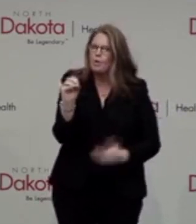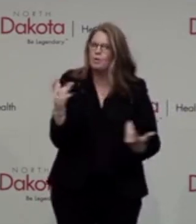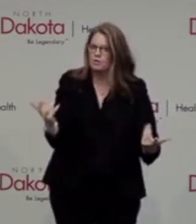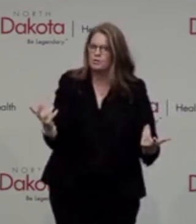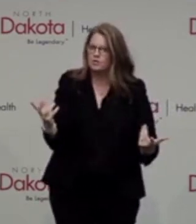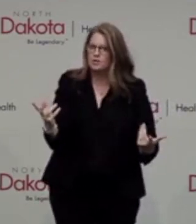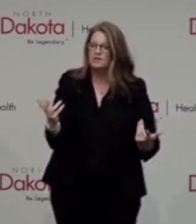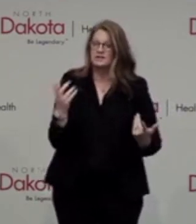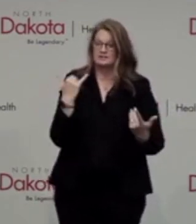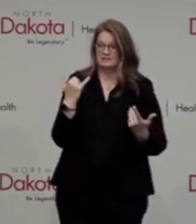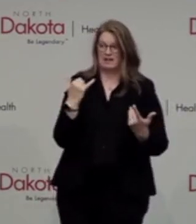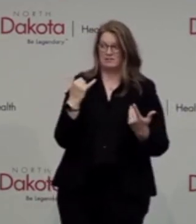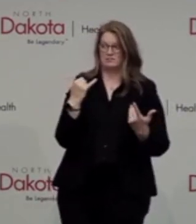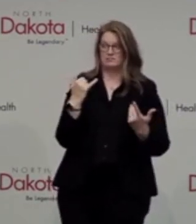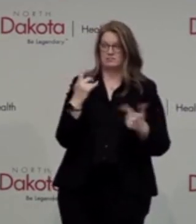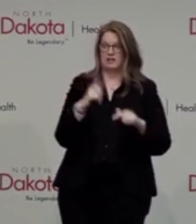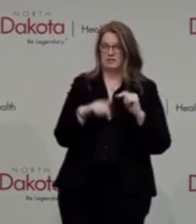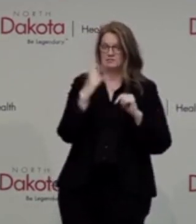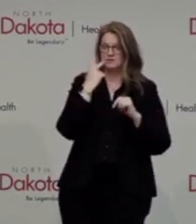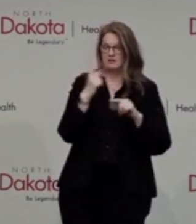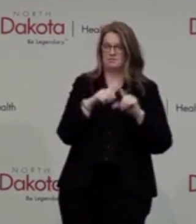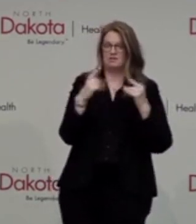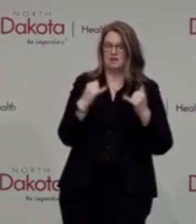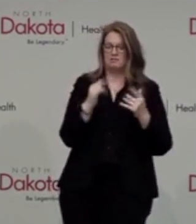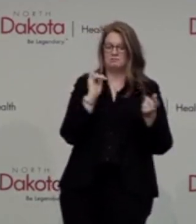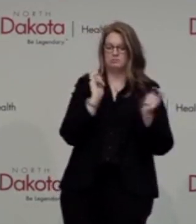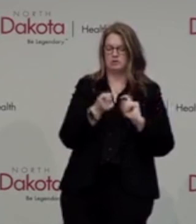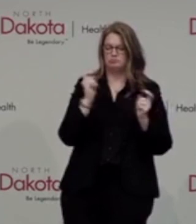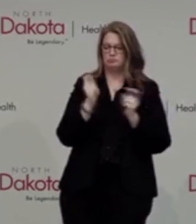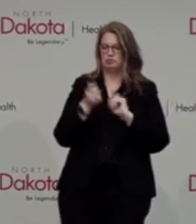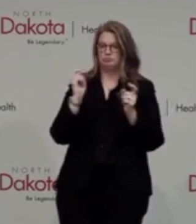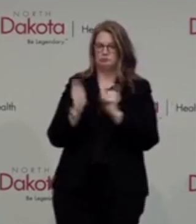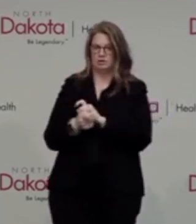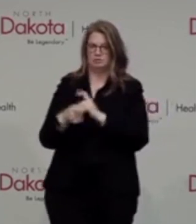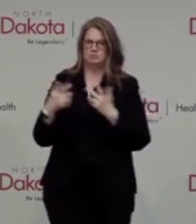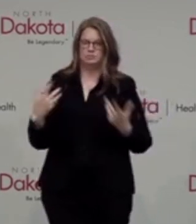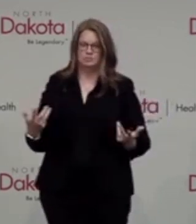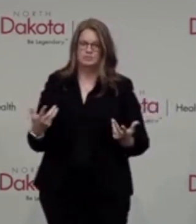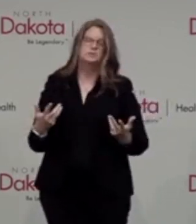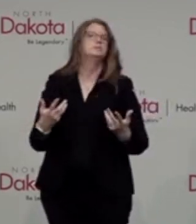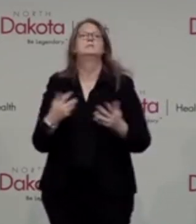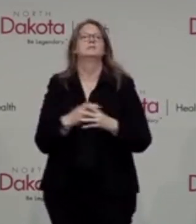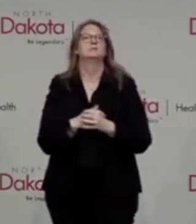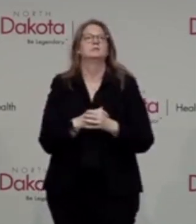know ever-changing threat. For context, as we entered